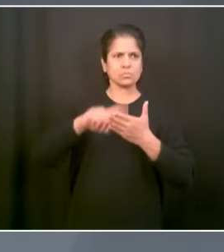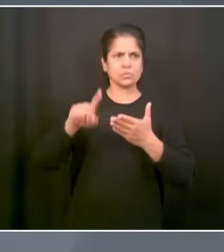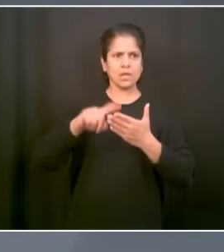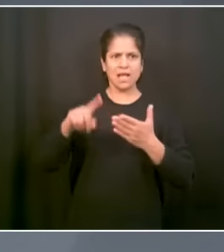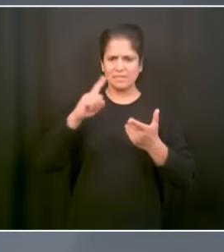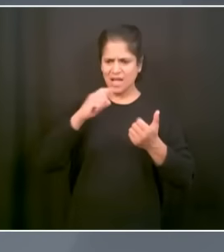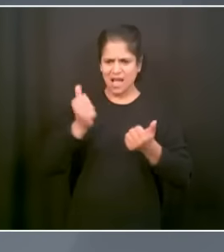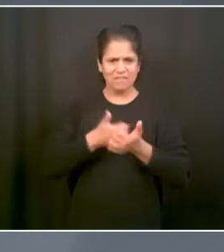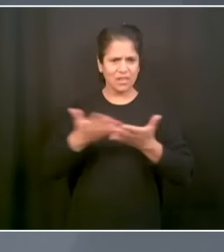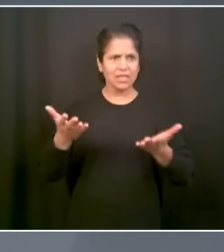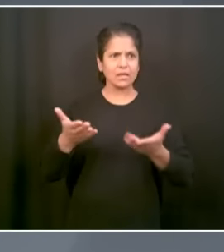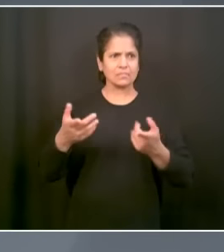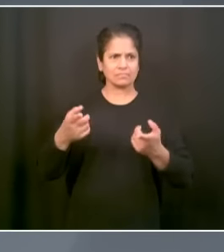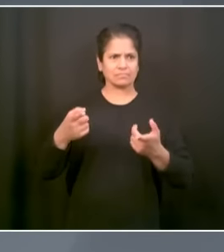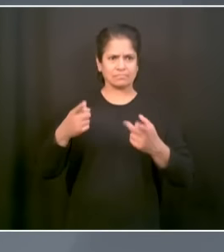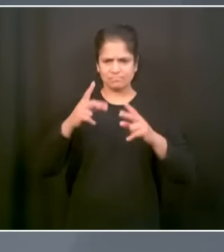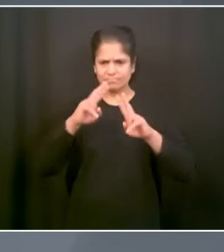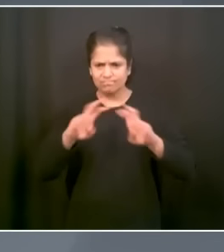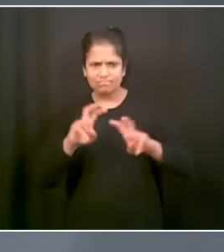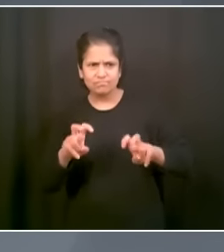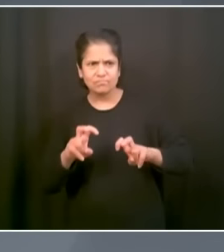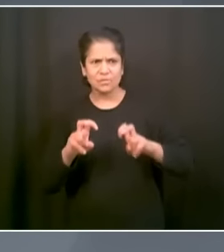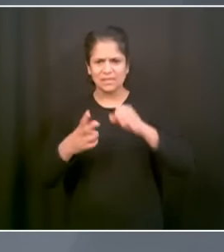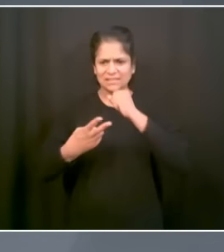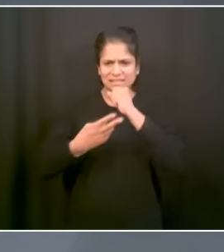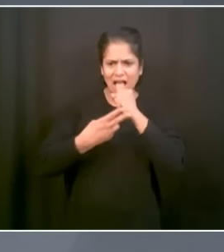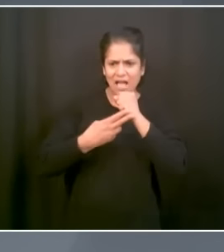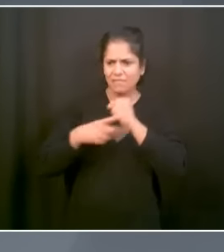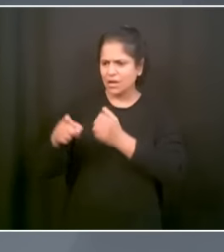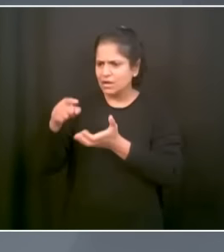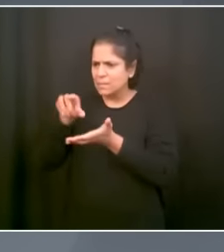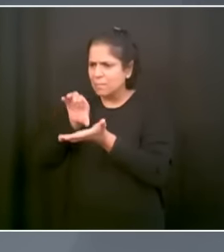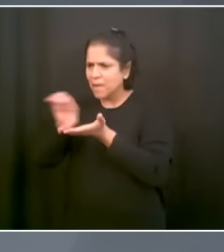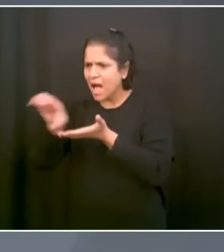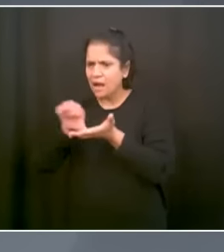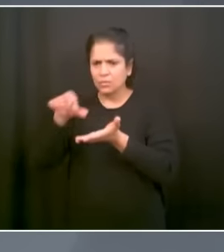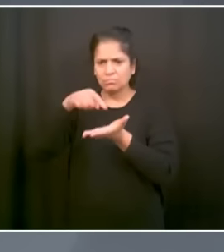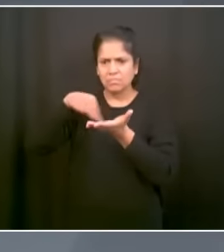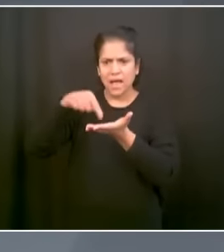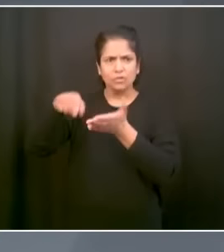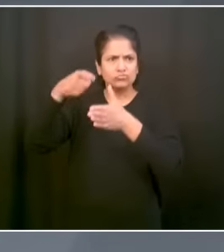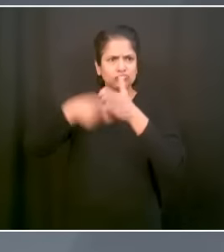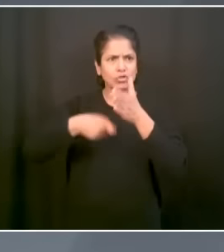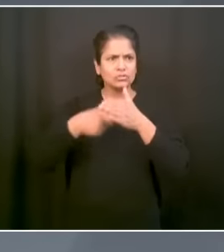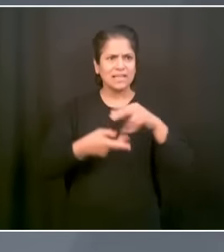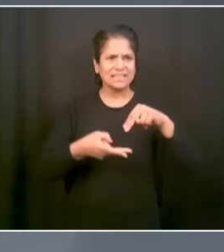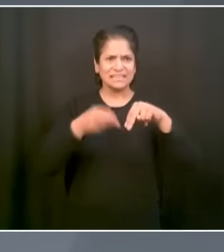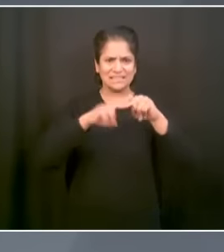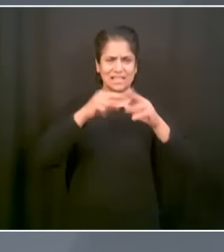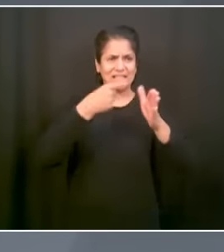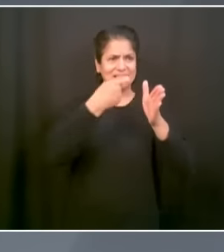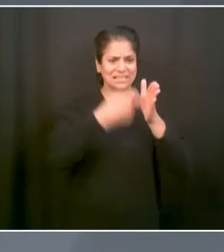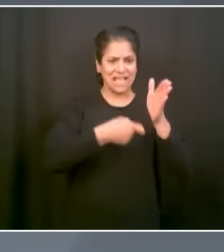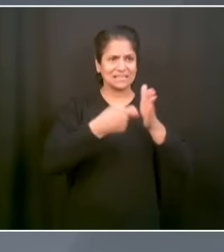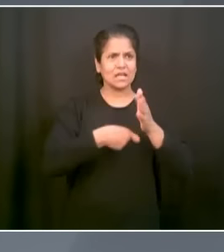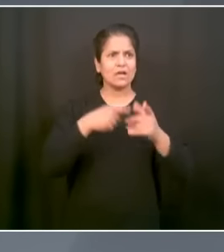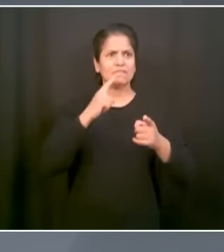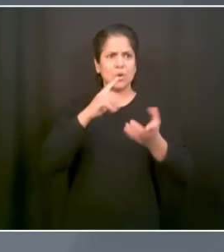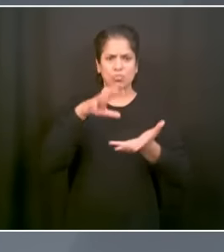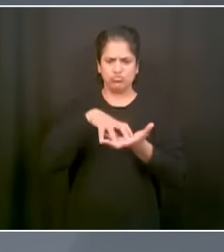and efficiencies. That also means raising taxes on the wealthiest New Yorkers and the most profitable corporations. And it means